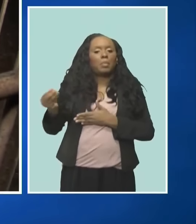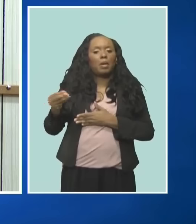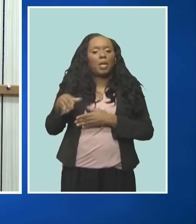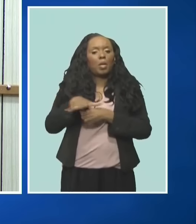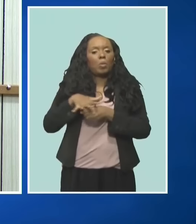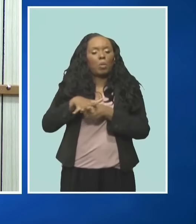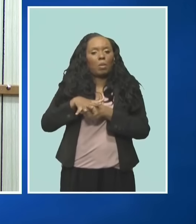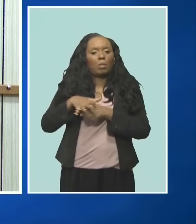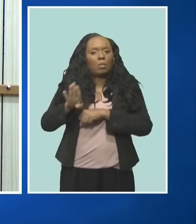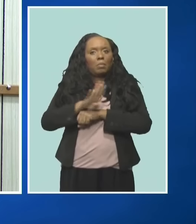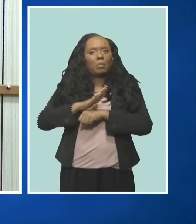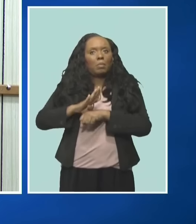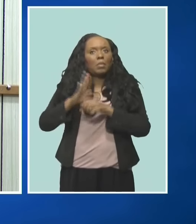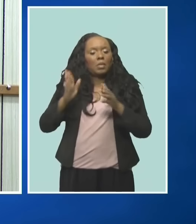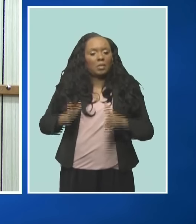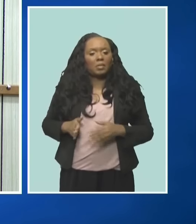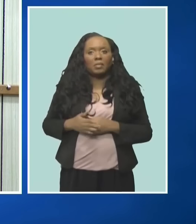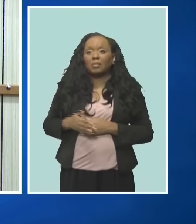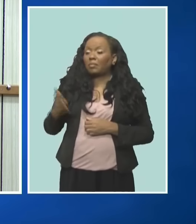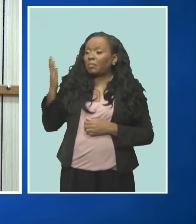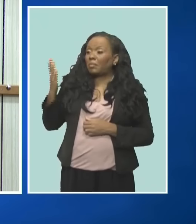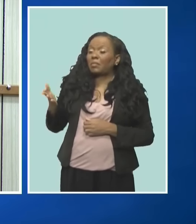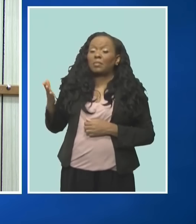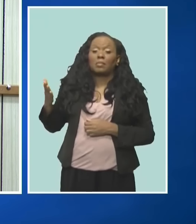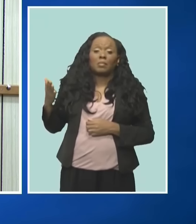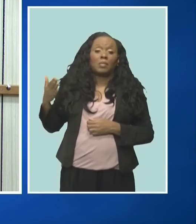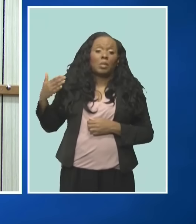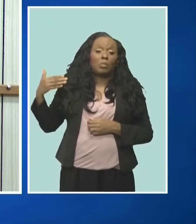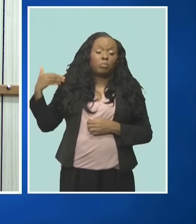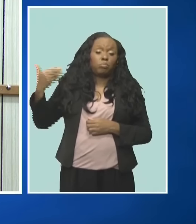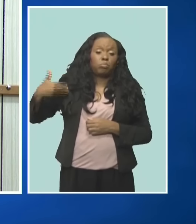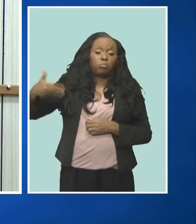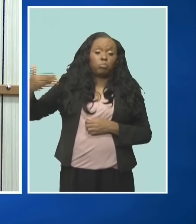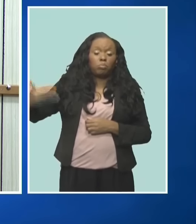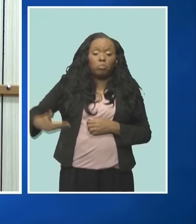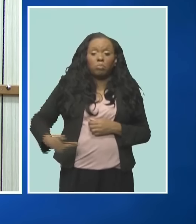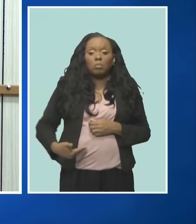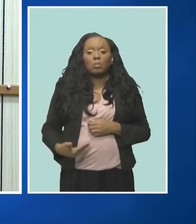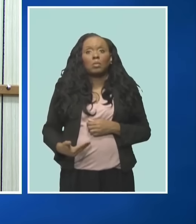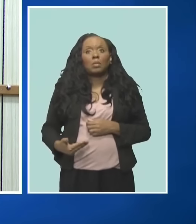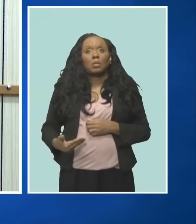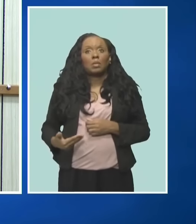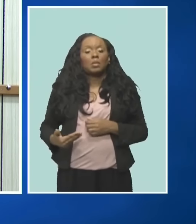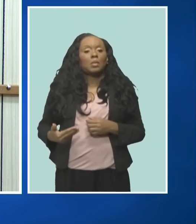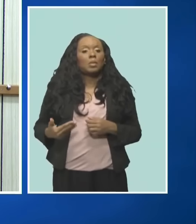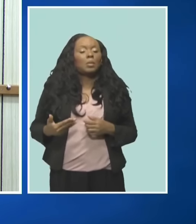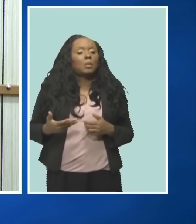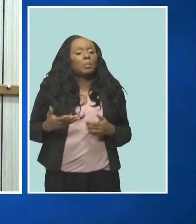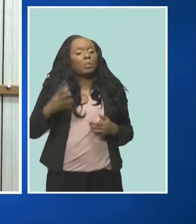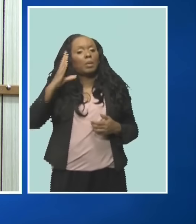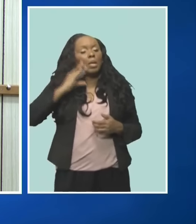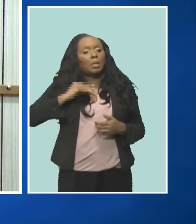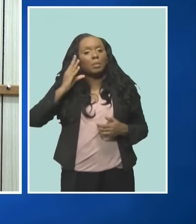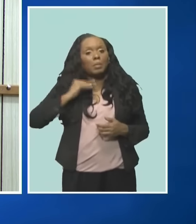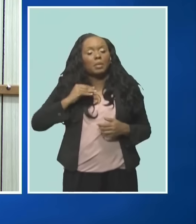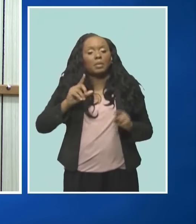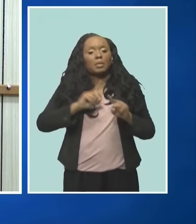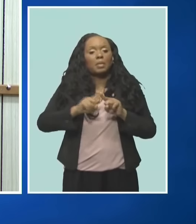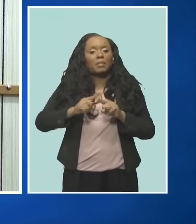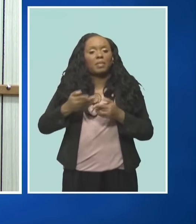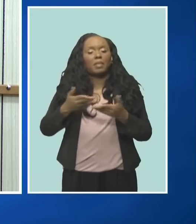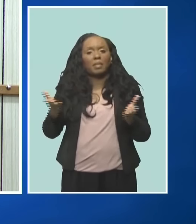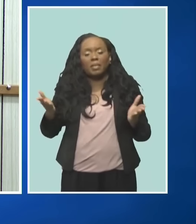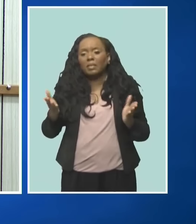the years, the industry has seen a lot of favorable things done to it. For instance, like the